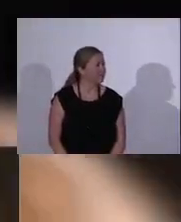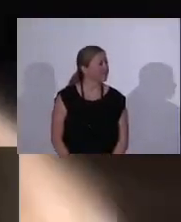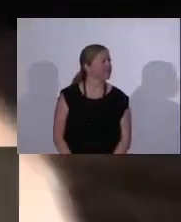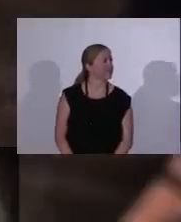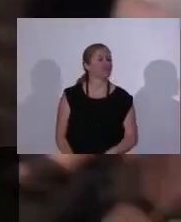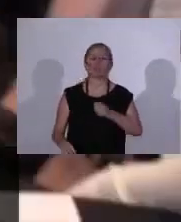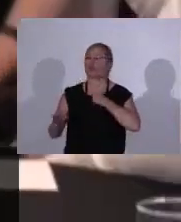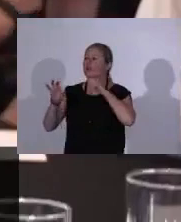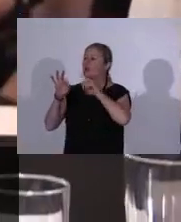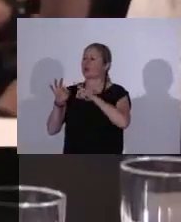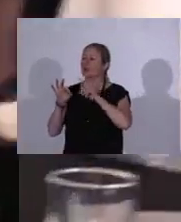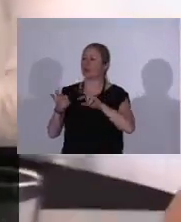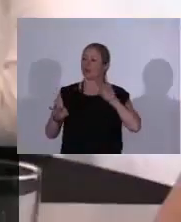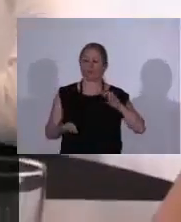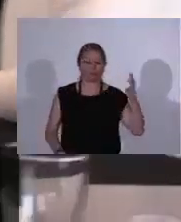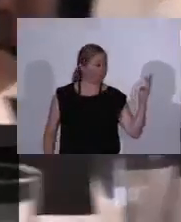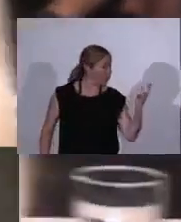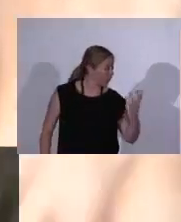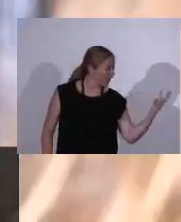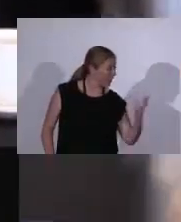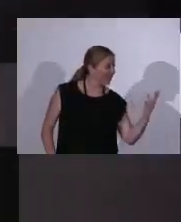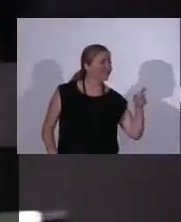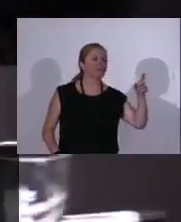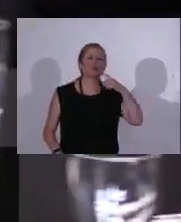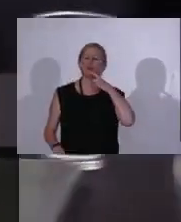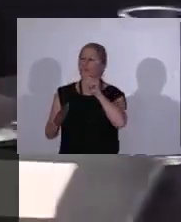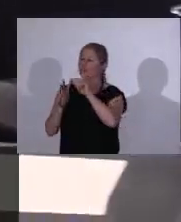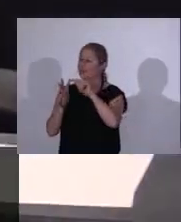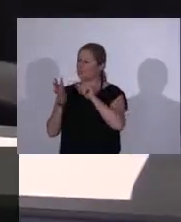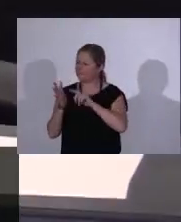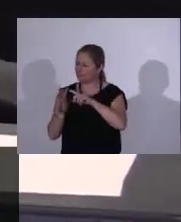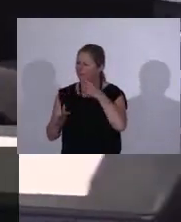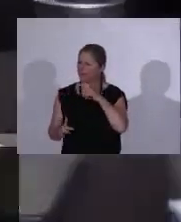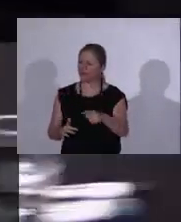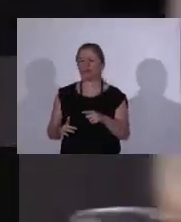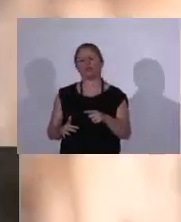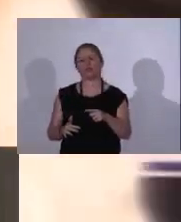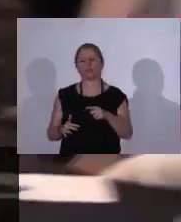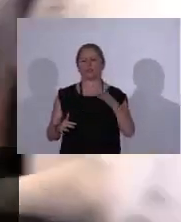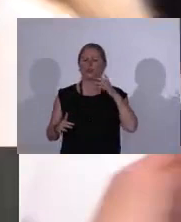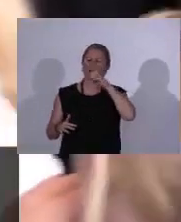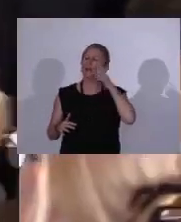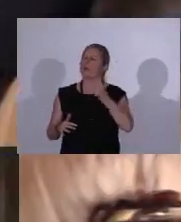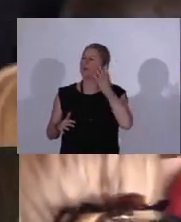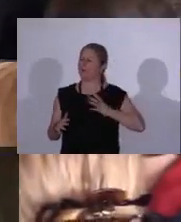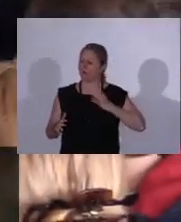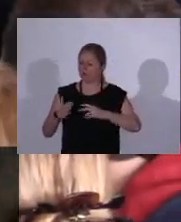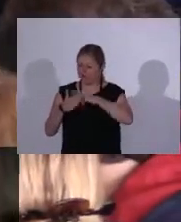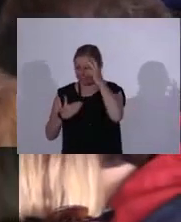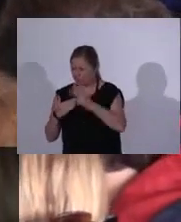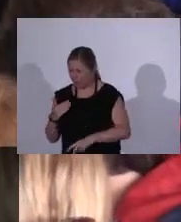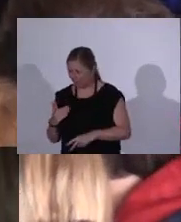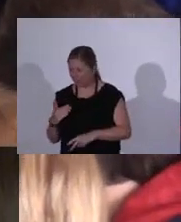My question is for all three of you. As you mentioned, Pete, quite often a lot of the people who really need these programs, and all three of